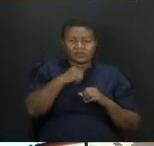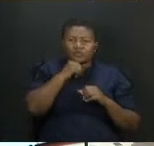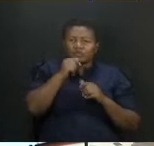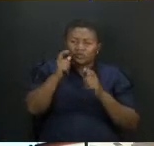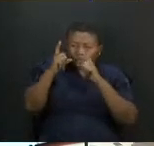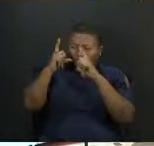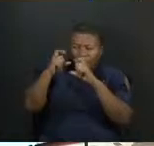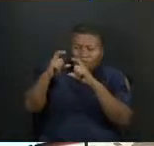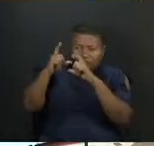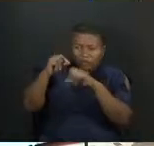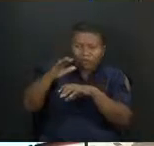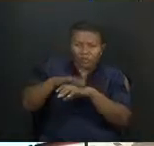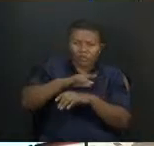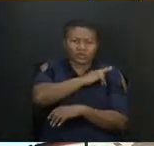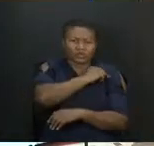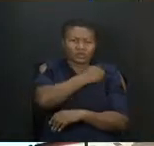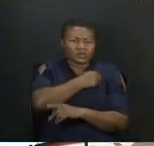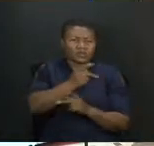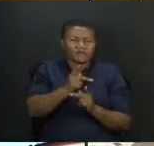because it's very pathetic.